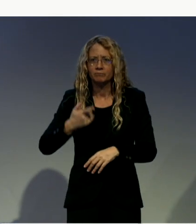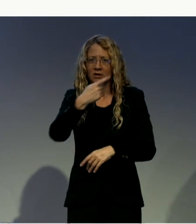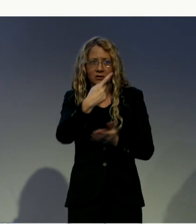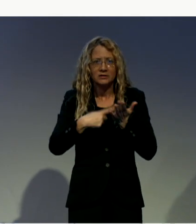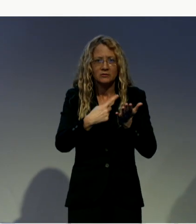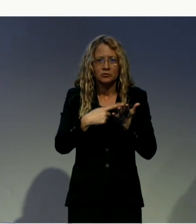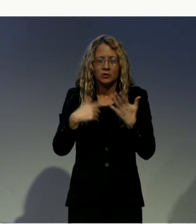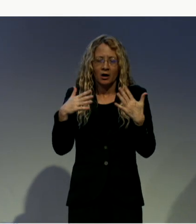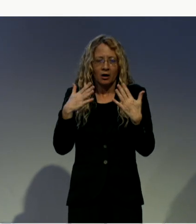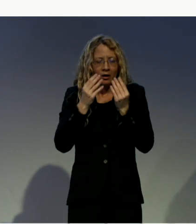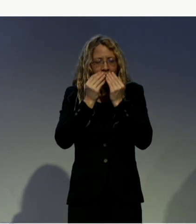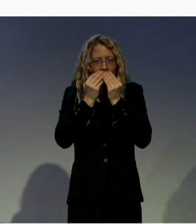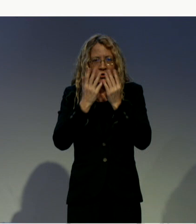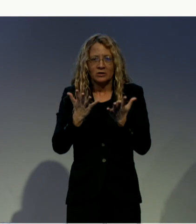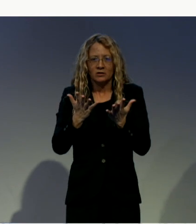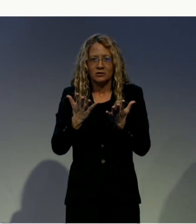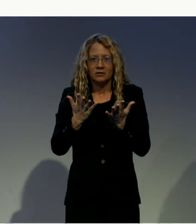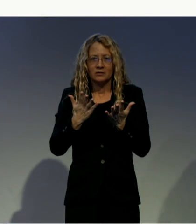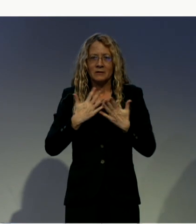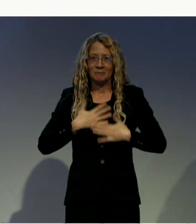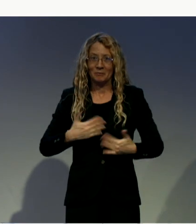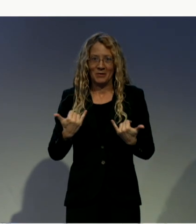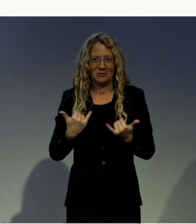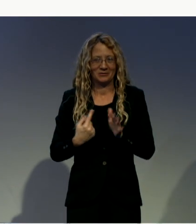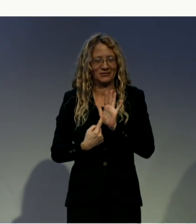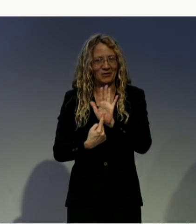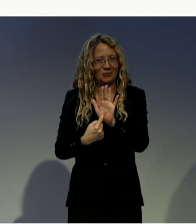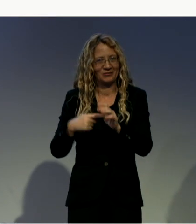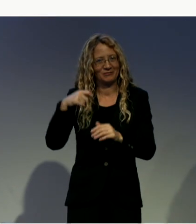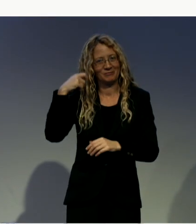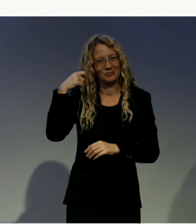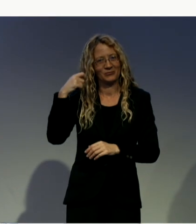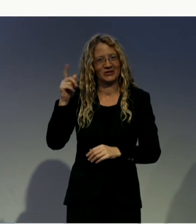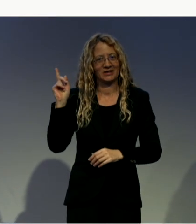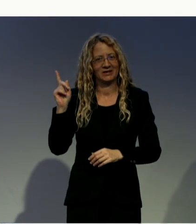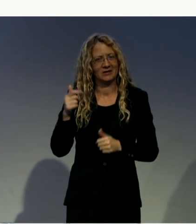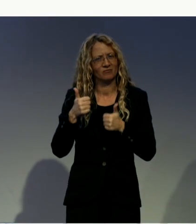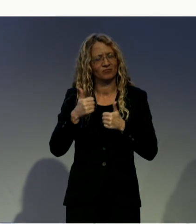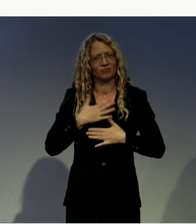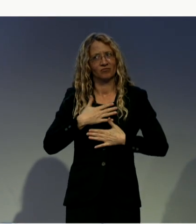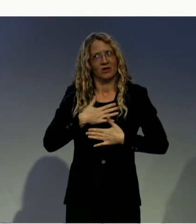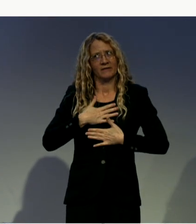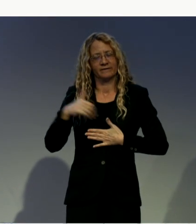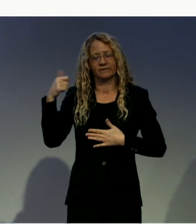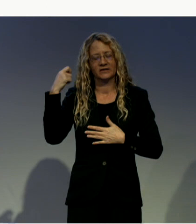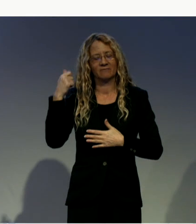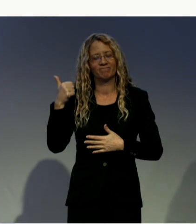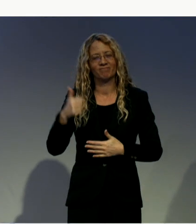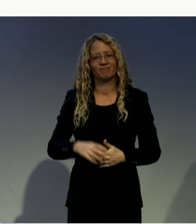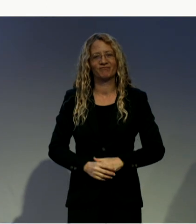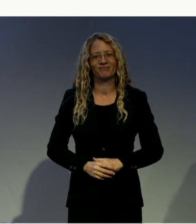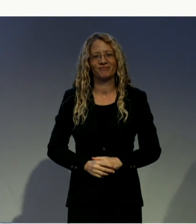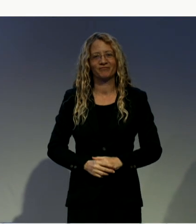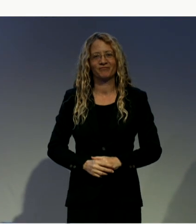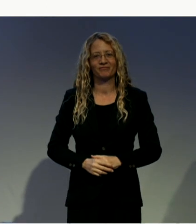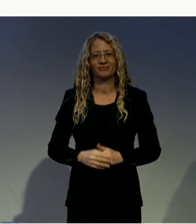talk about it, and it has really been an amazing film for me. Could we roll the film,